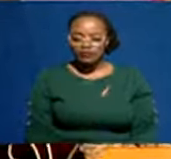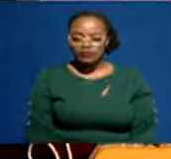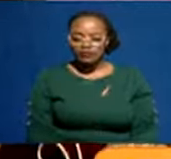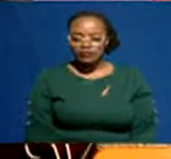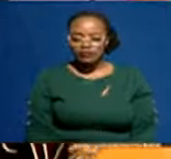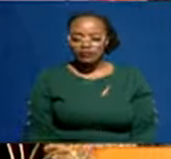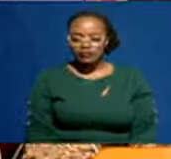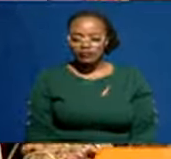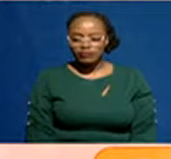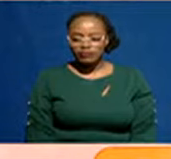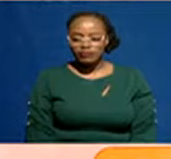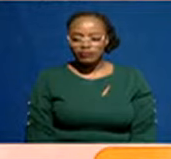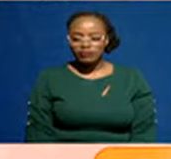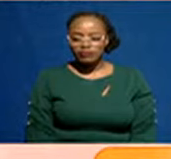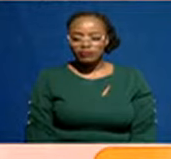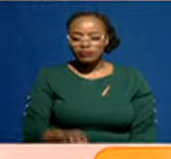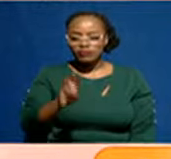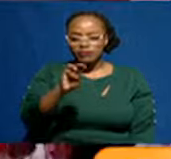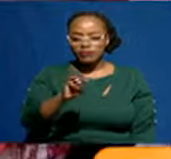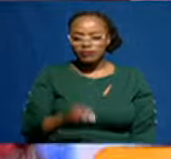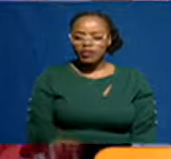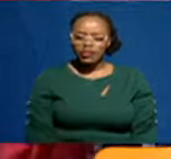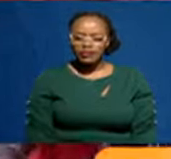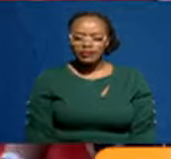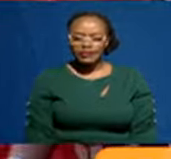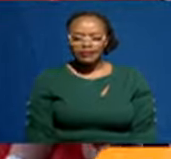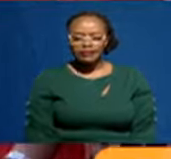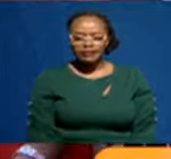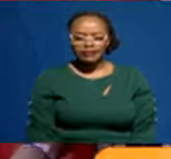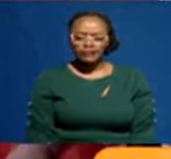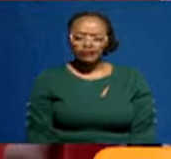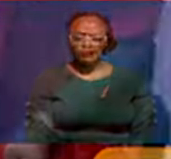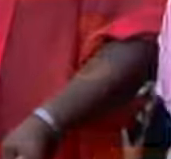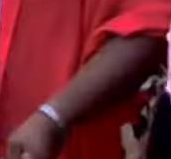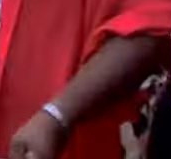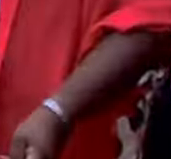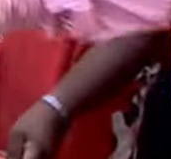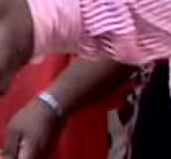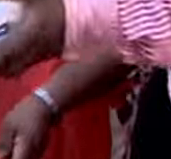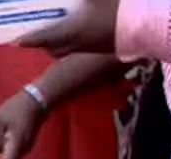Masinjoki, Citizen TV.